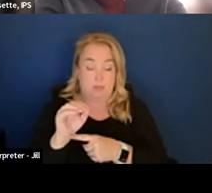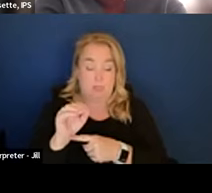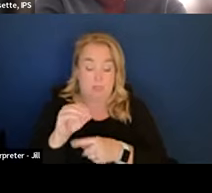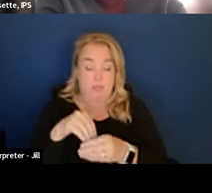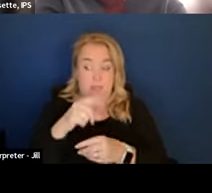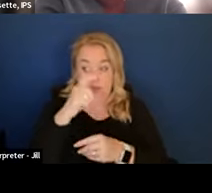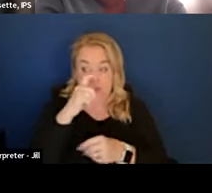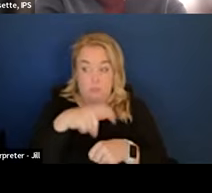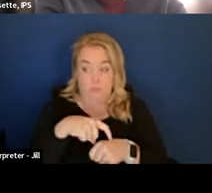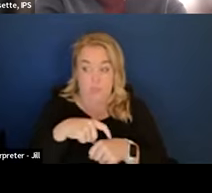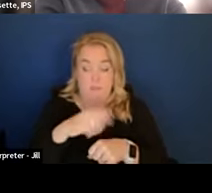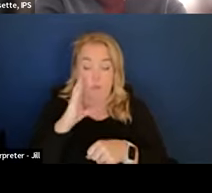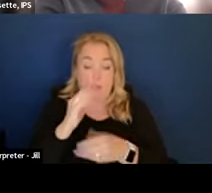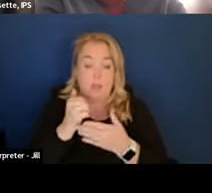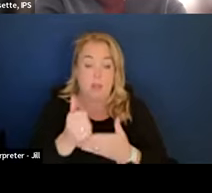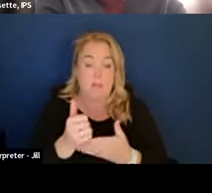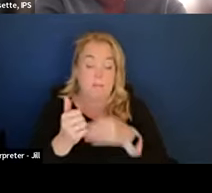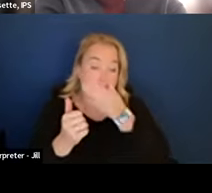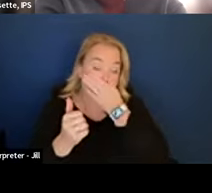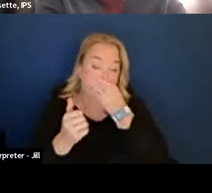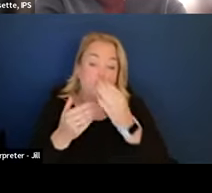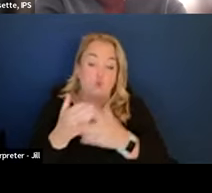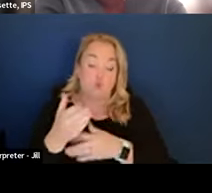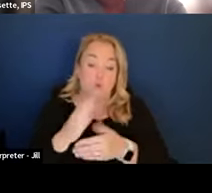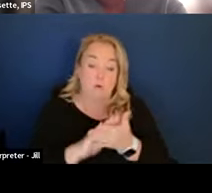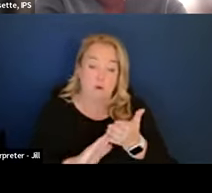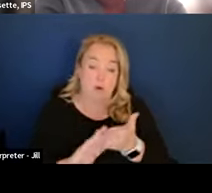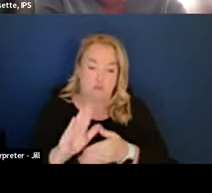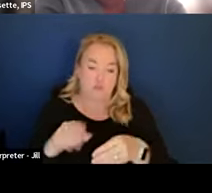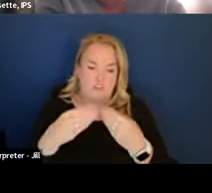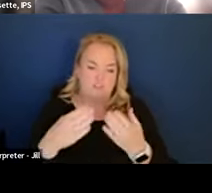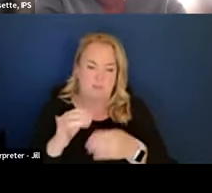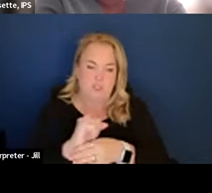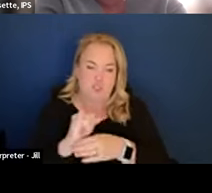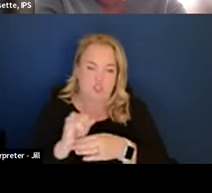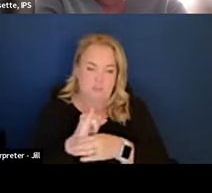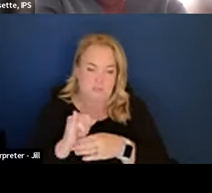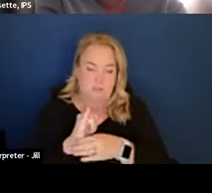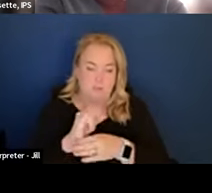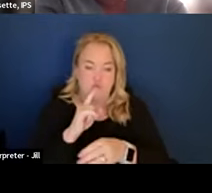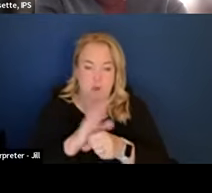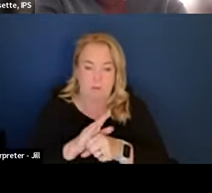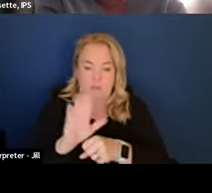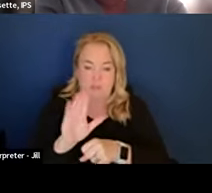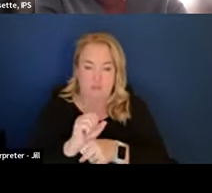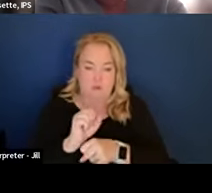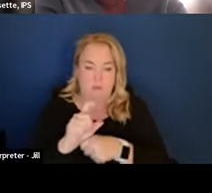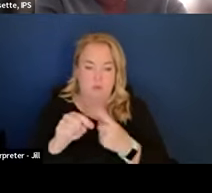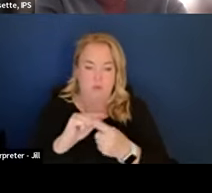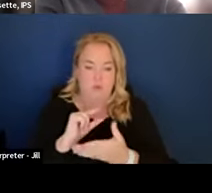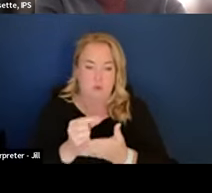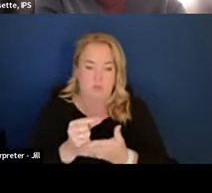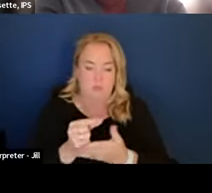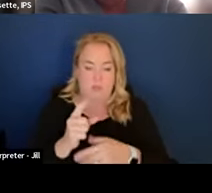summer. We're helping them now through college and giving them internships and promising them a job when they graduate.